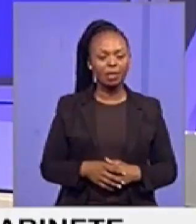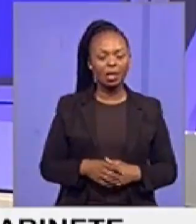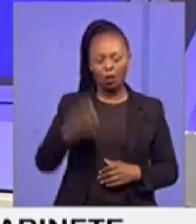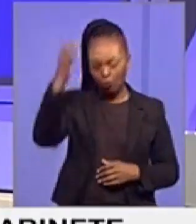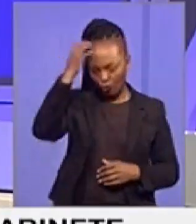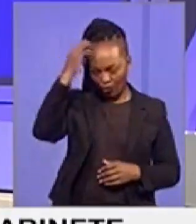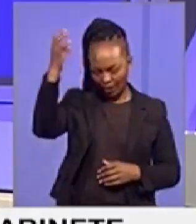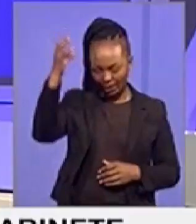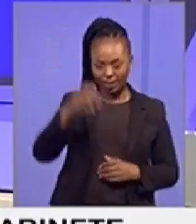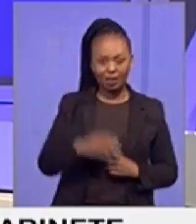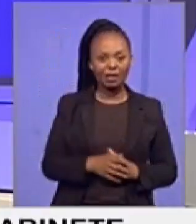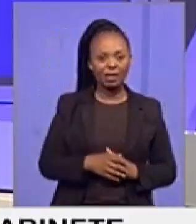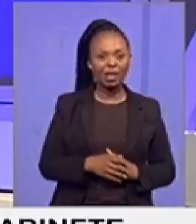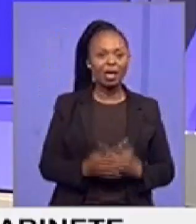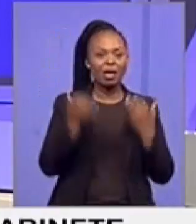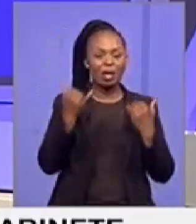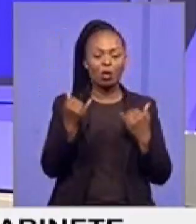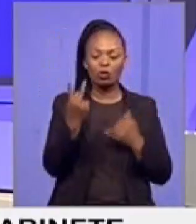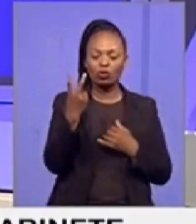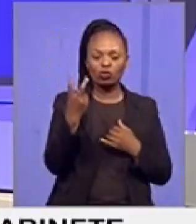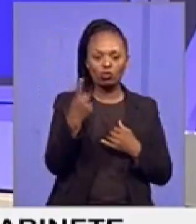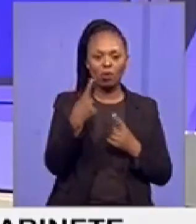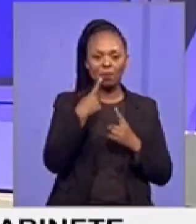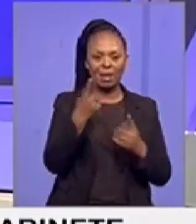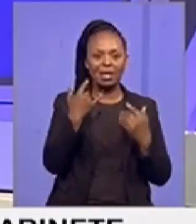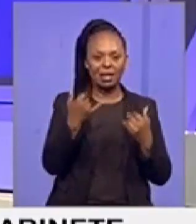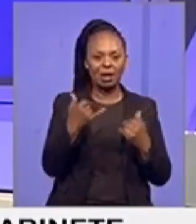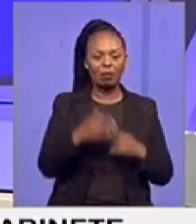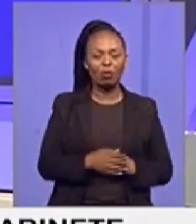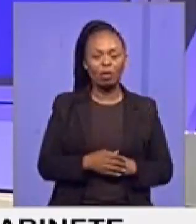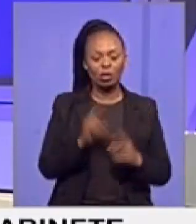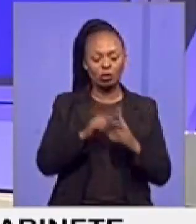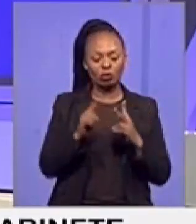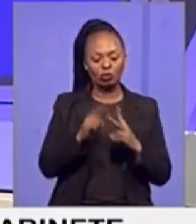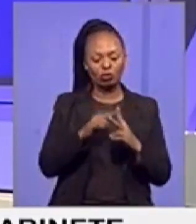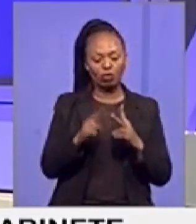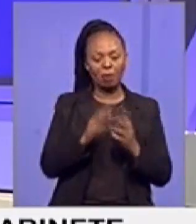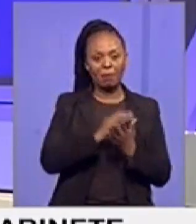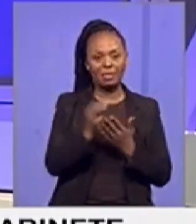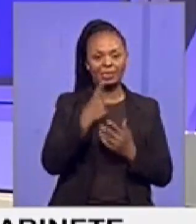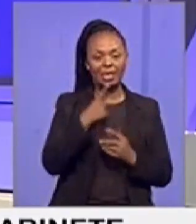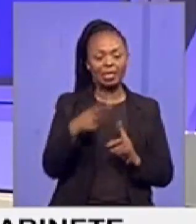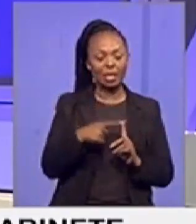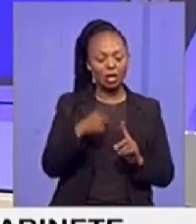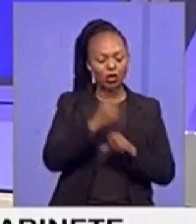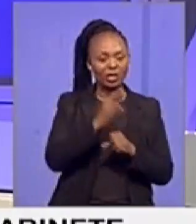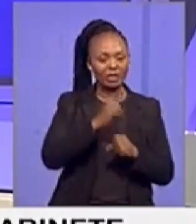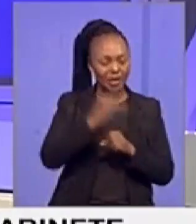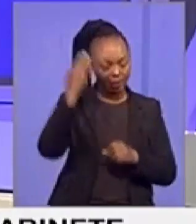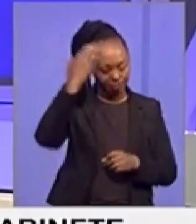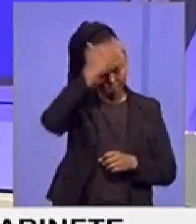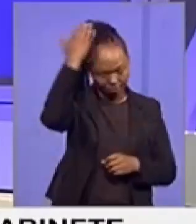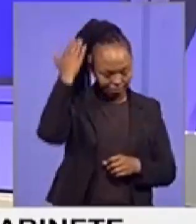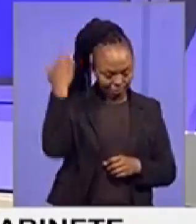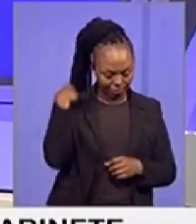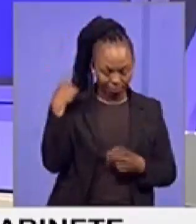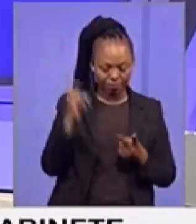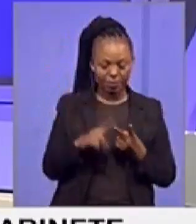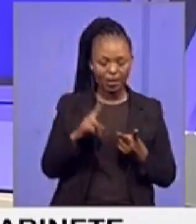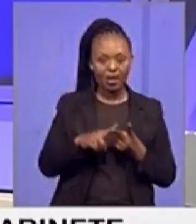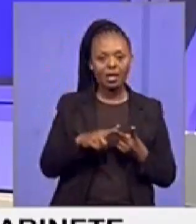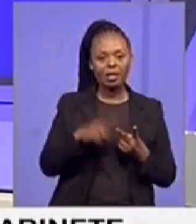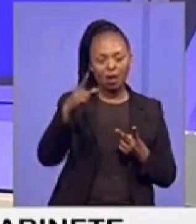Professor melaetsa e mmedi ke nana e re badile ba bui ba lla ka hore ngaka Nkosazana Dlamini-Zuma le letona la sepolesa